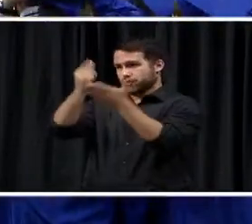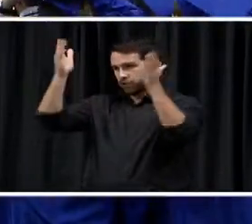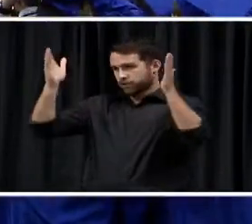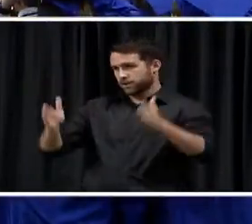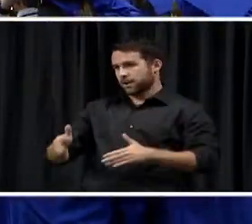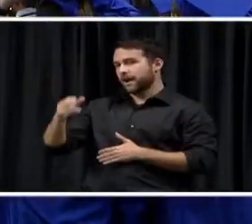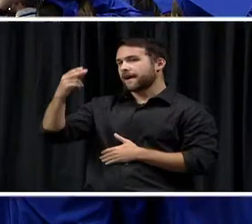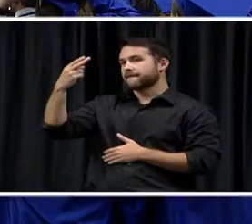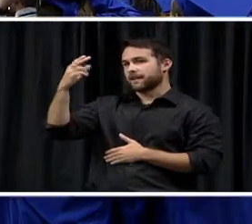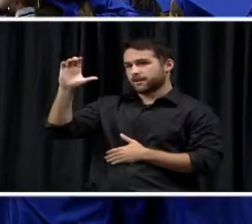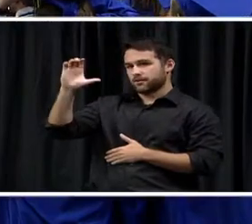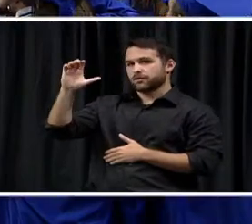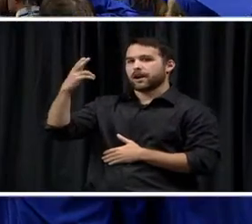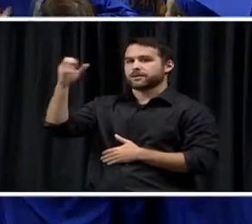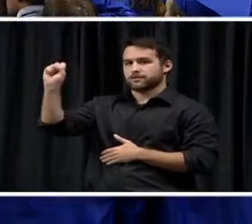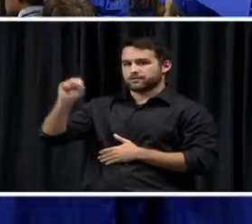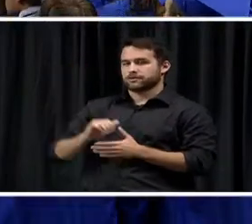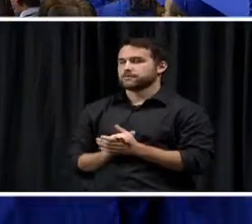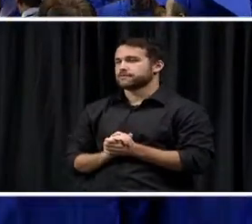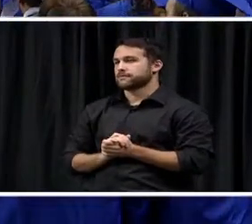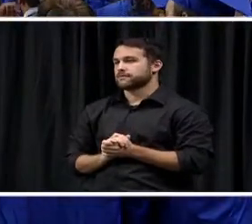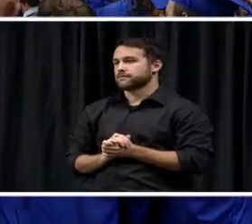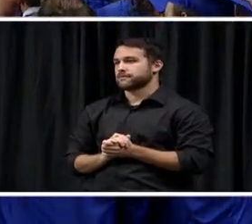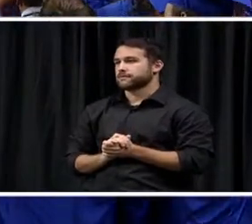of Henry Clay High School.